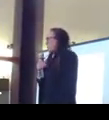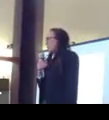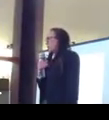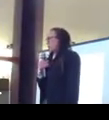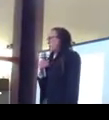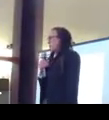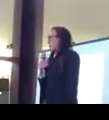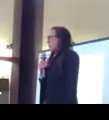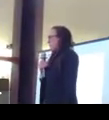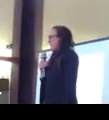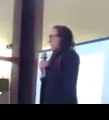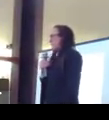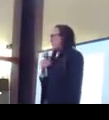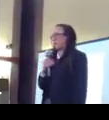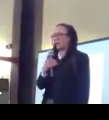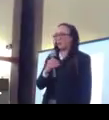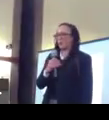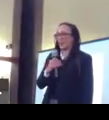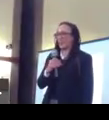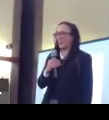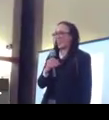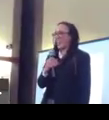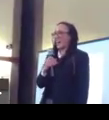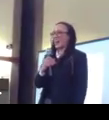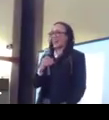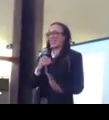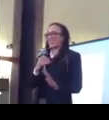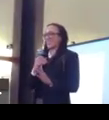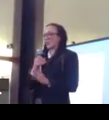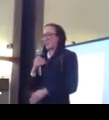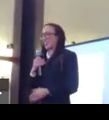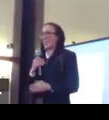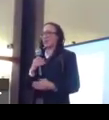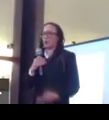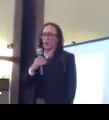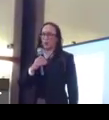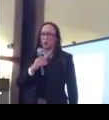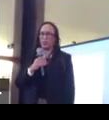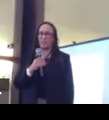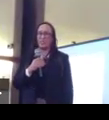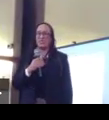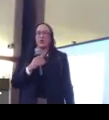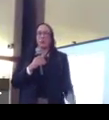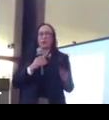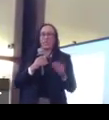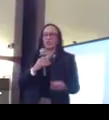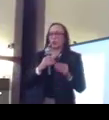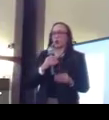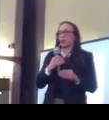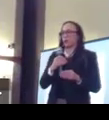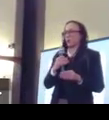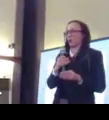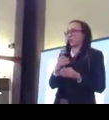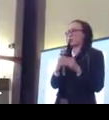There were over 35 neighborhood planning committee and working group meetings.